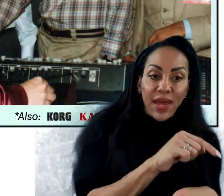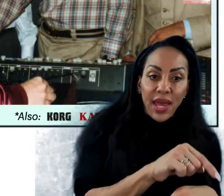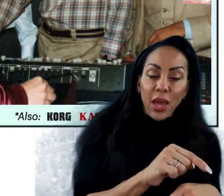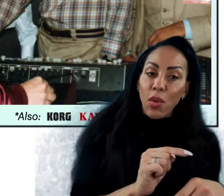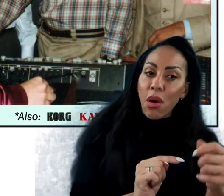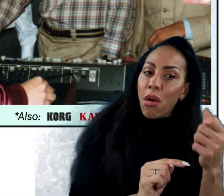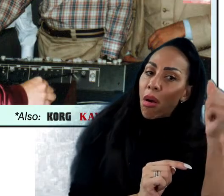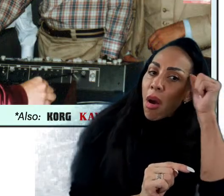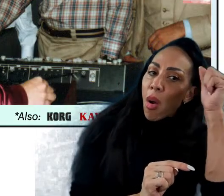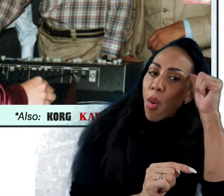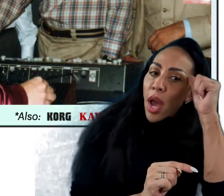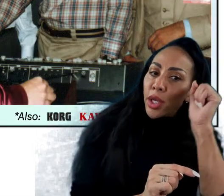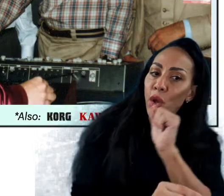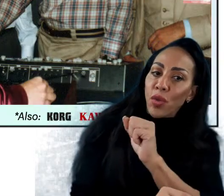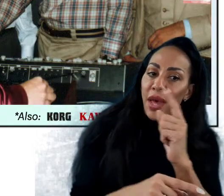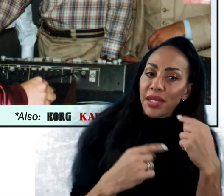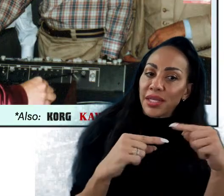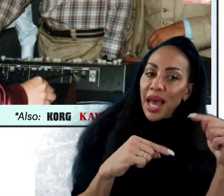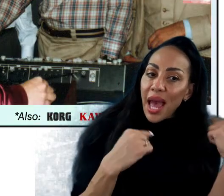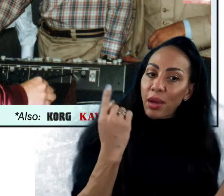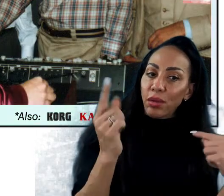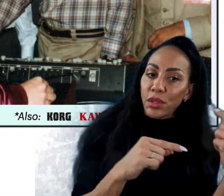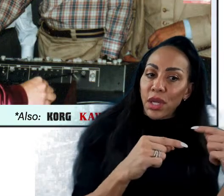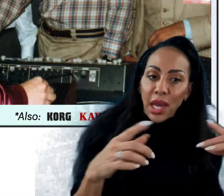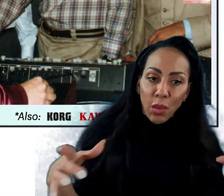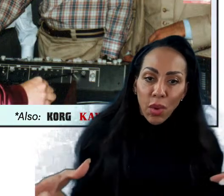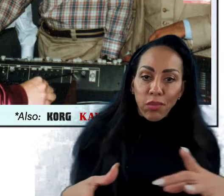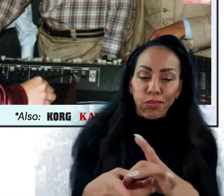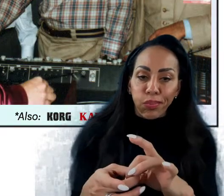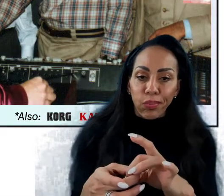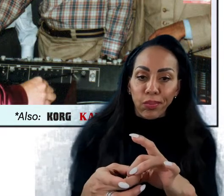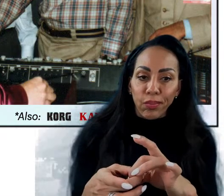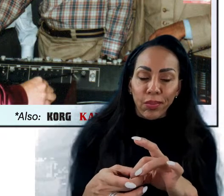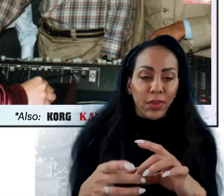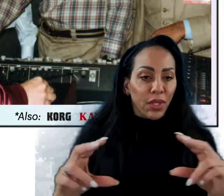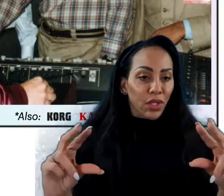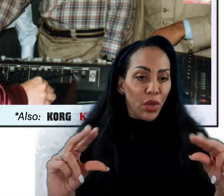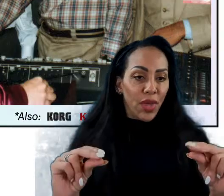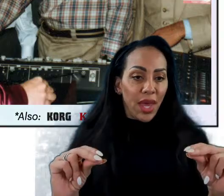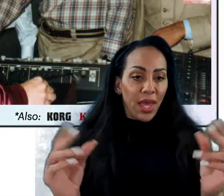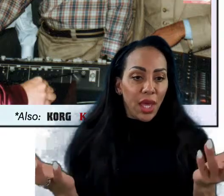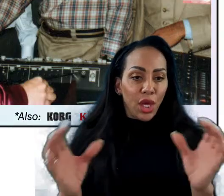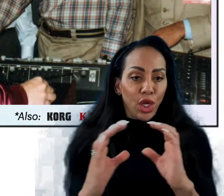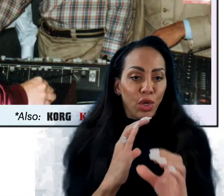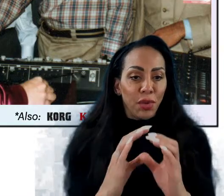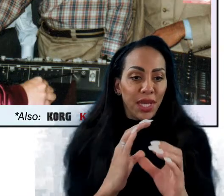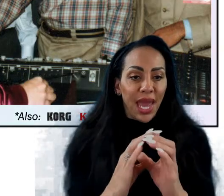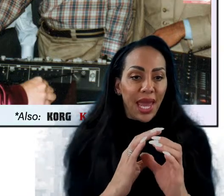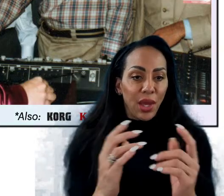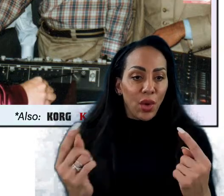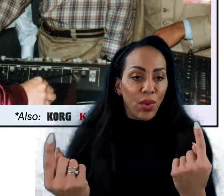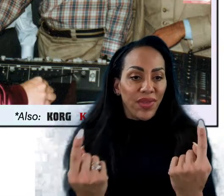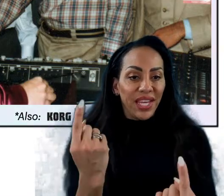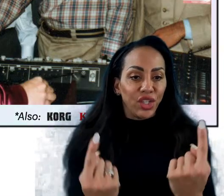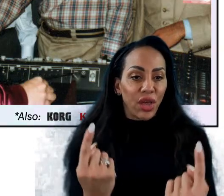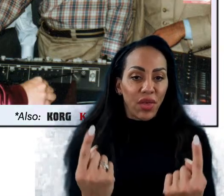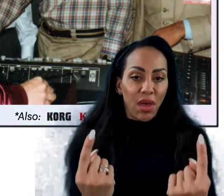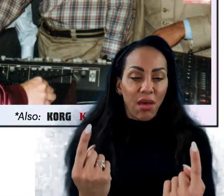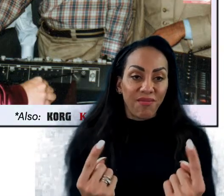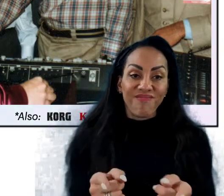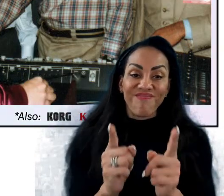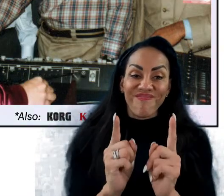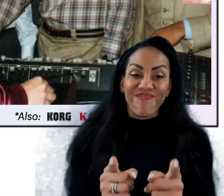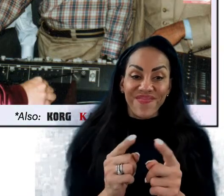but effectively it's a kind of way of syncing up and getting these instruments to talk to each other. And this is where the love story happened at this